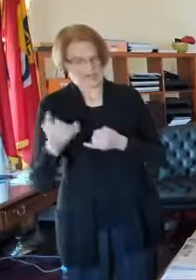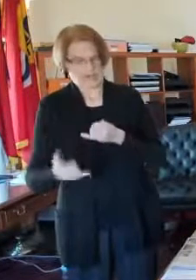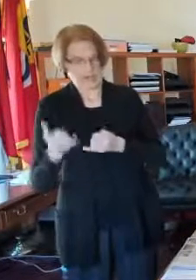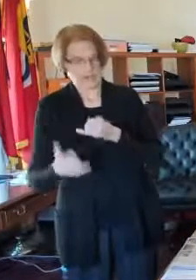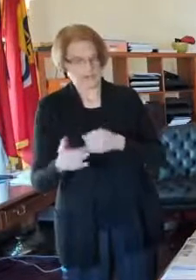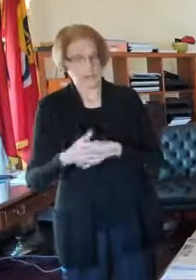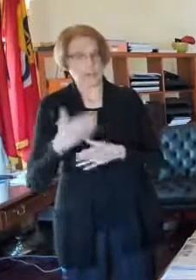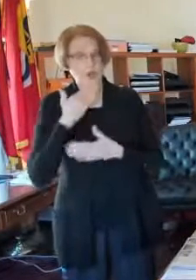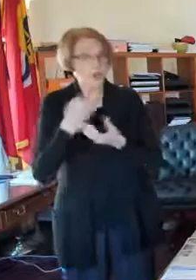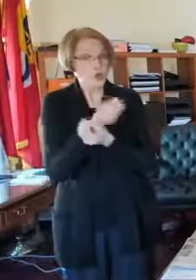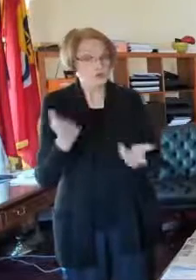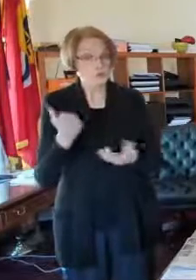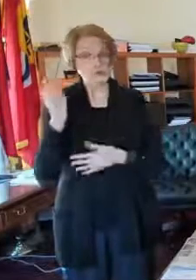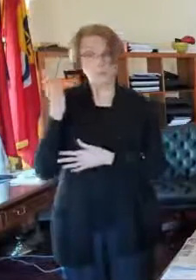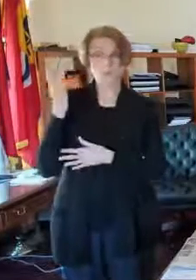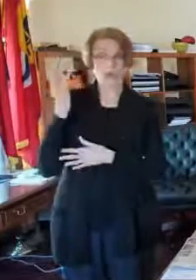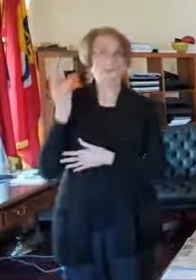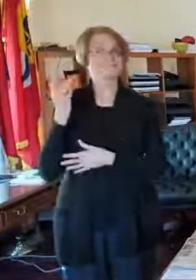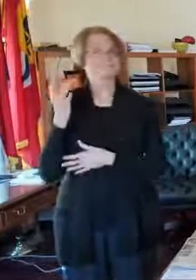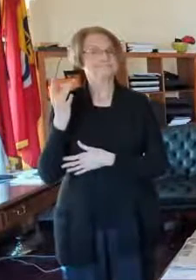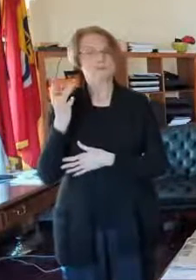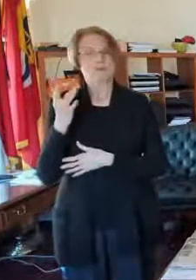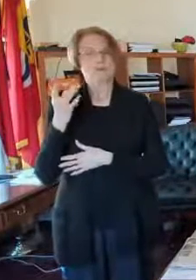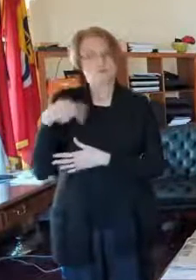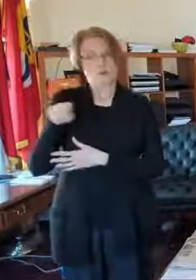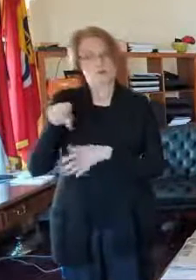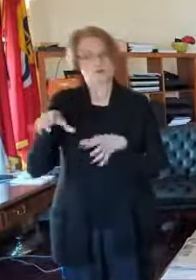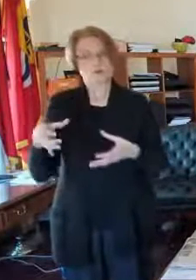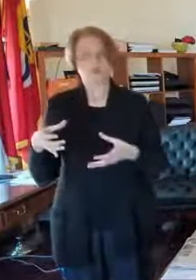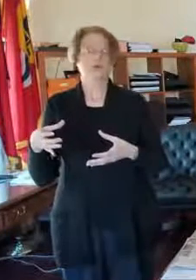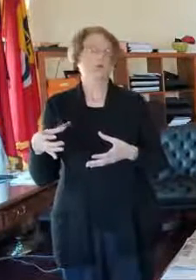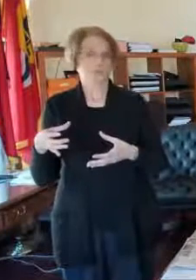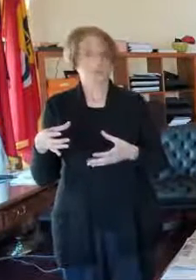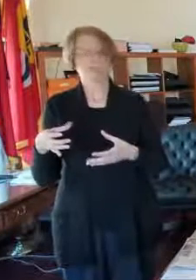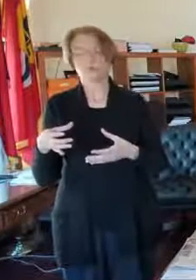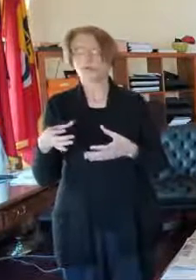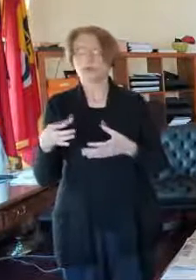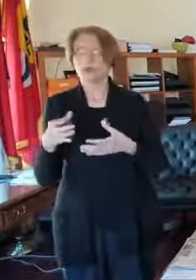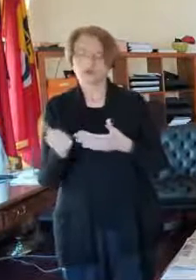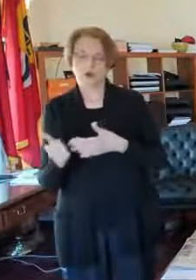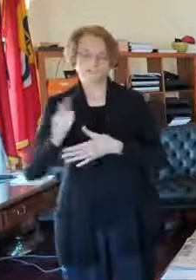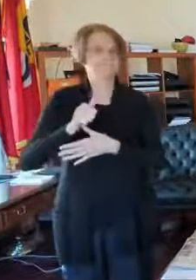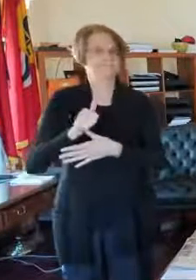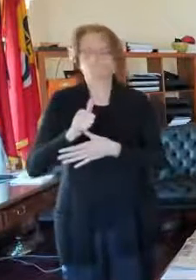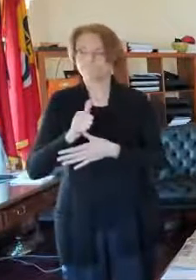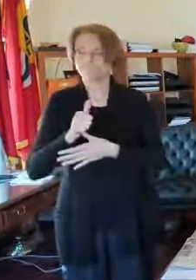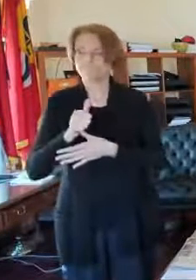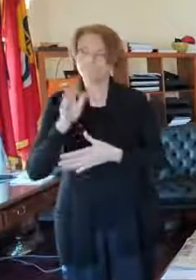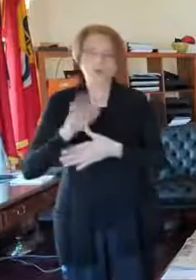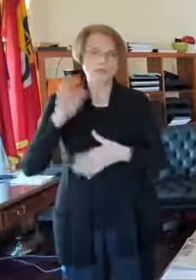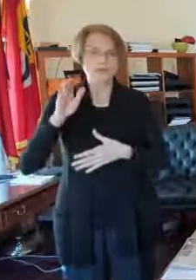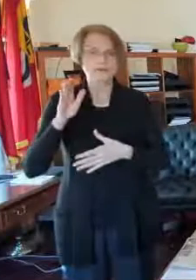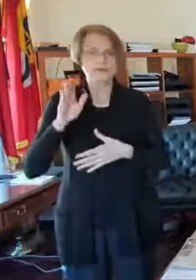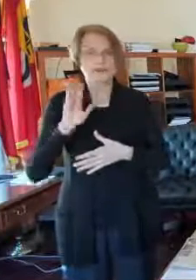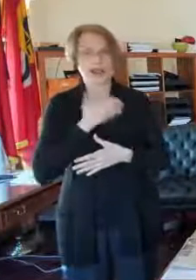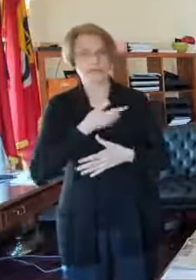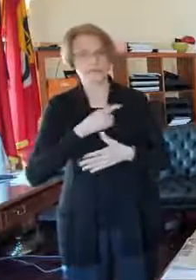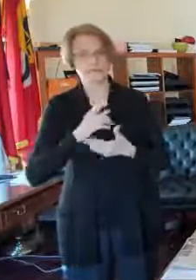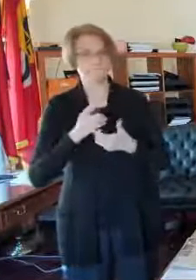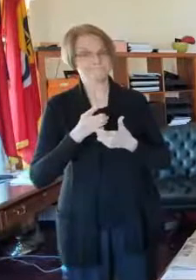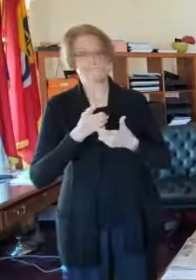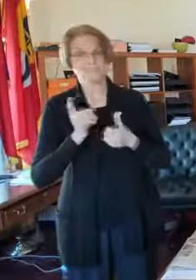first responders are certainly at the top of the list. And for our first responders who have been out